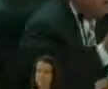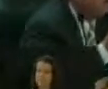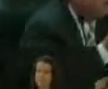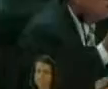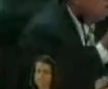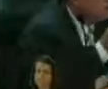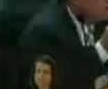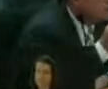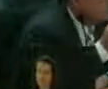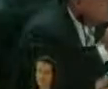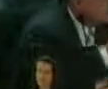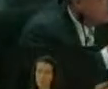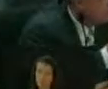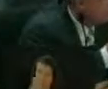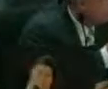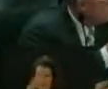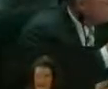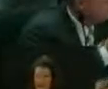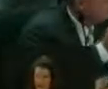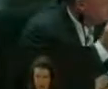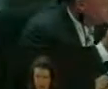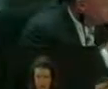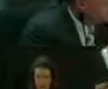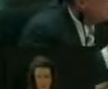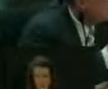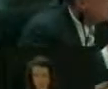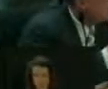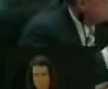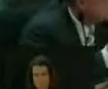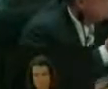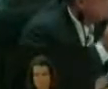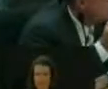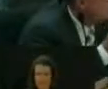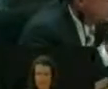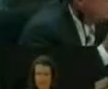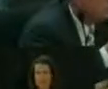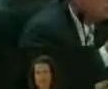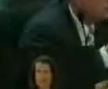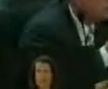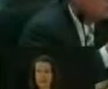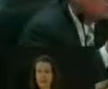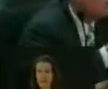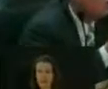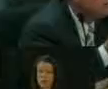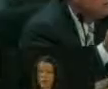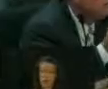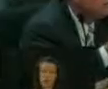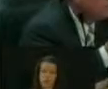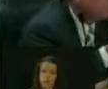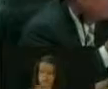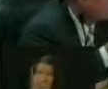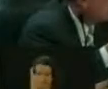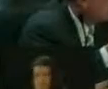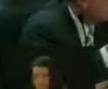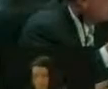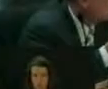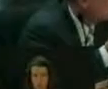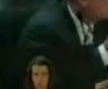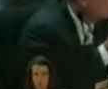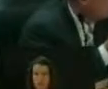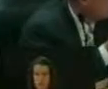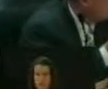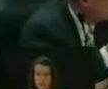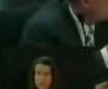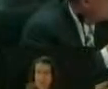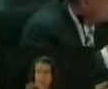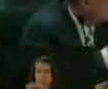we have is very vague. It needs clarification. We need to fully understand what the policy is. It's like